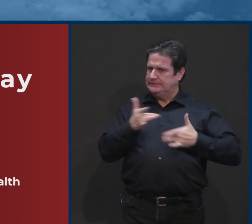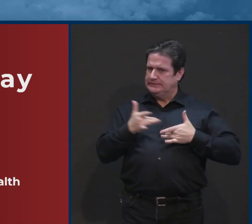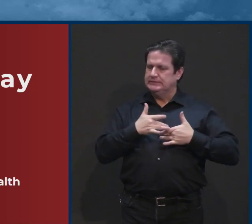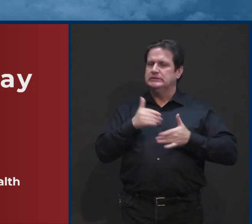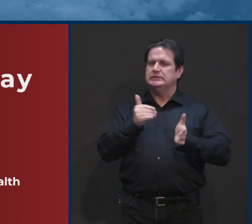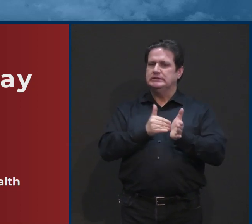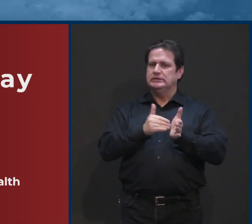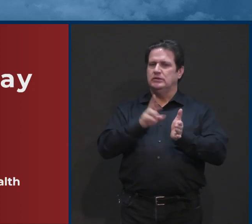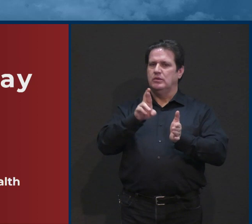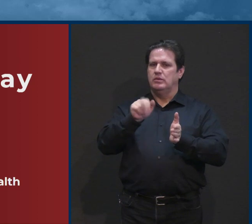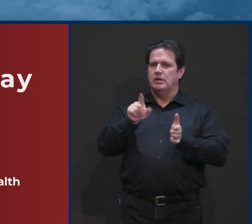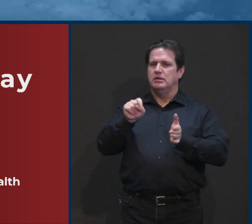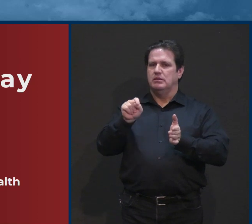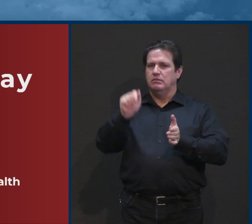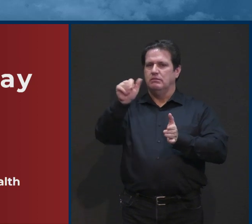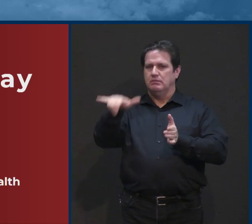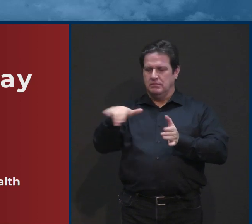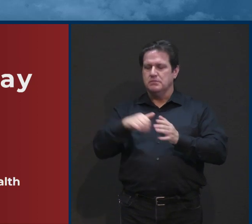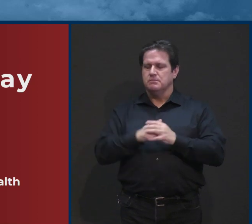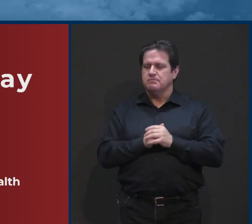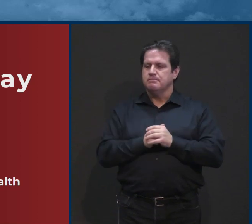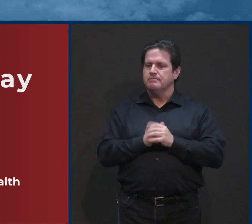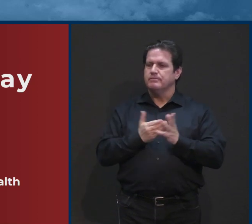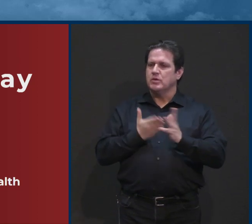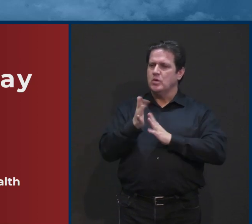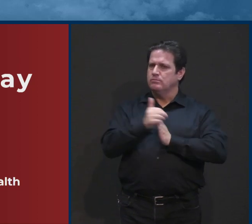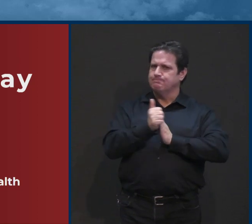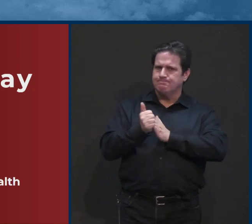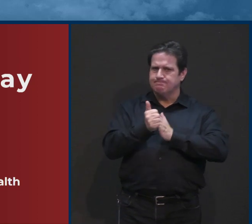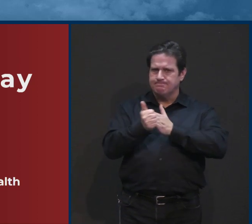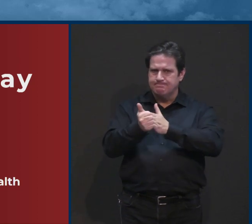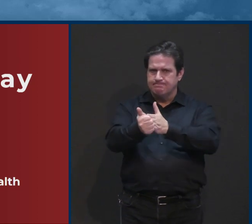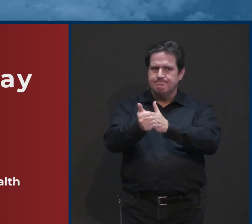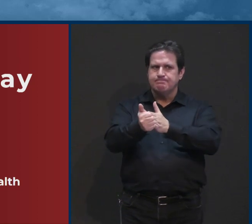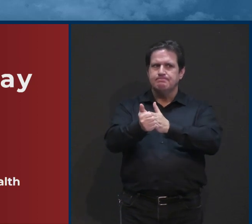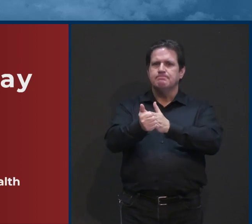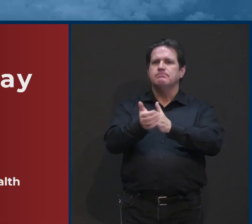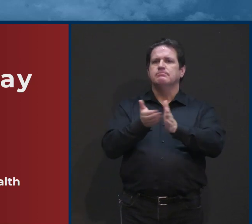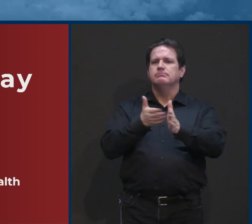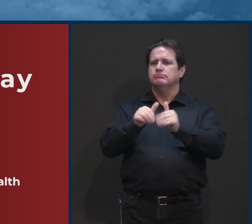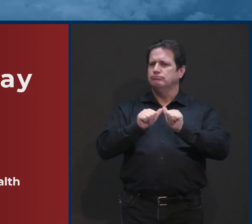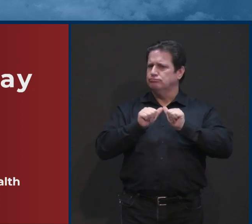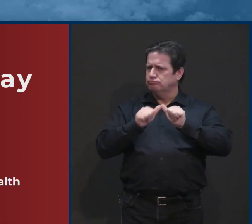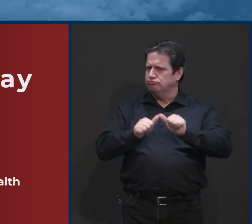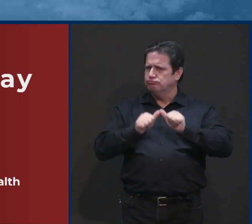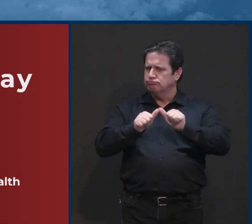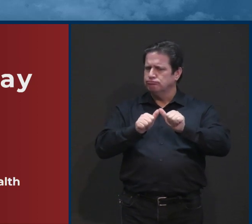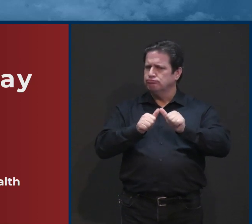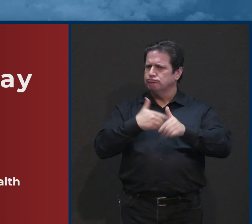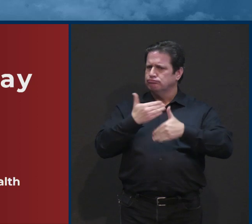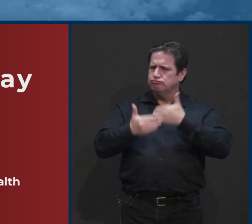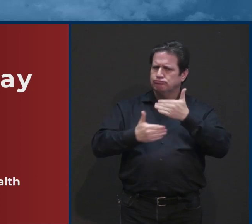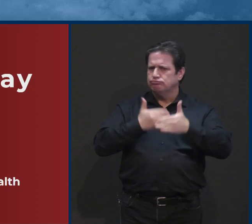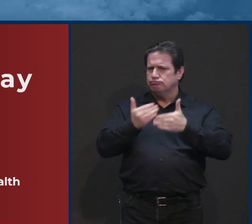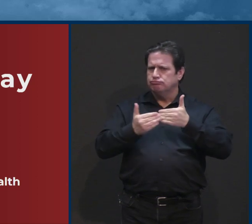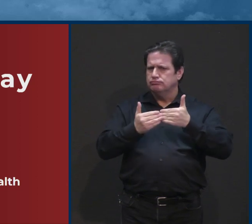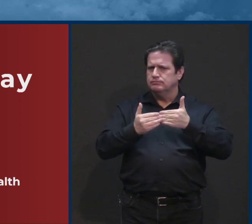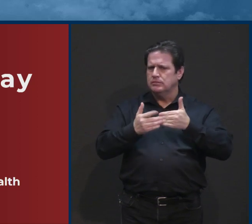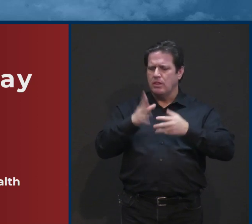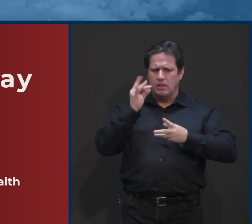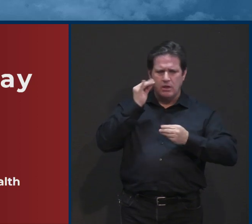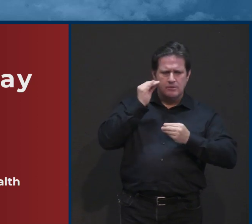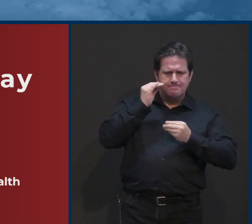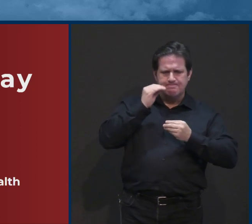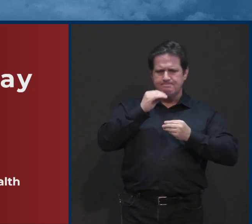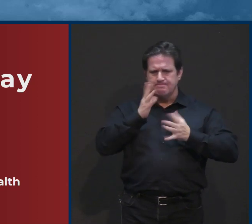Dr. Rattay has led us all through this with a steady hand, always being